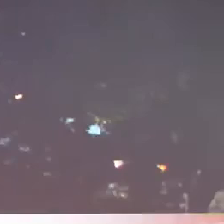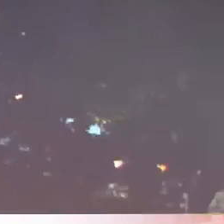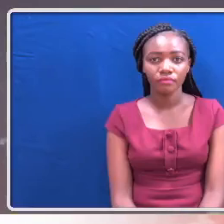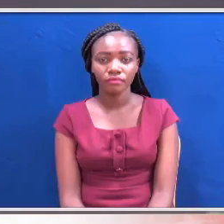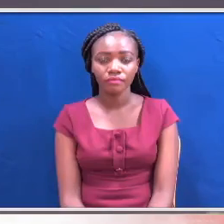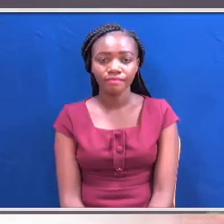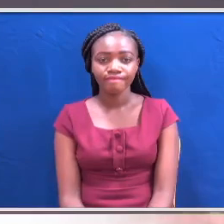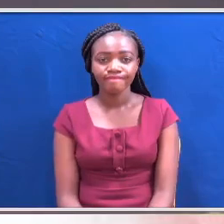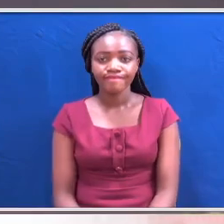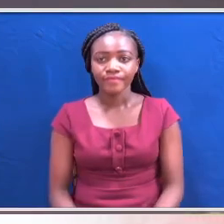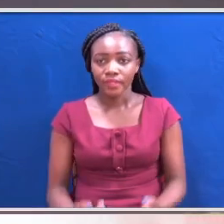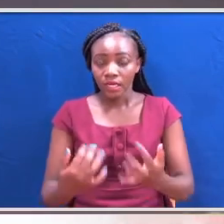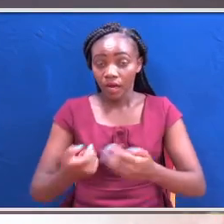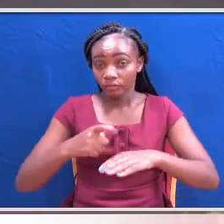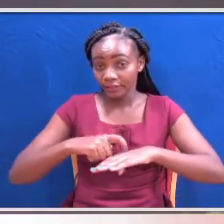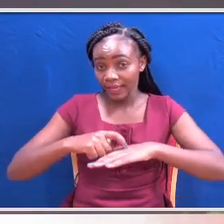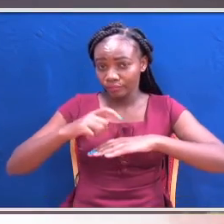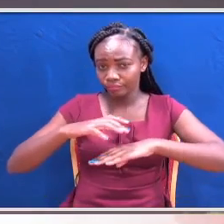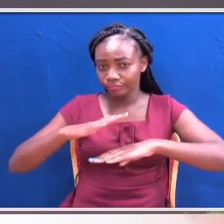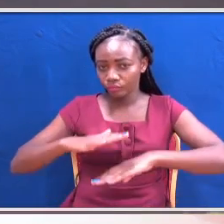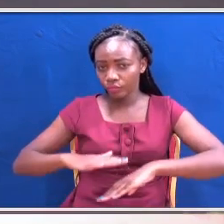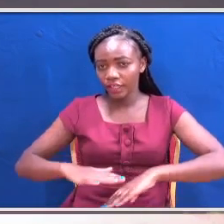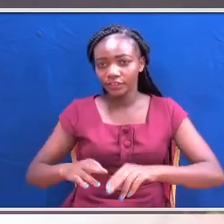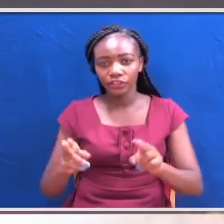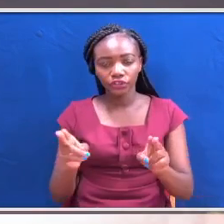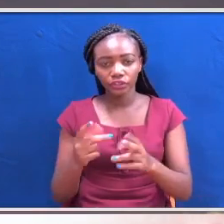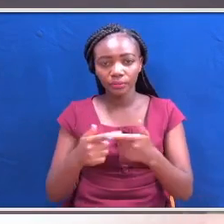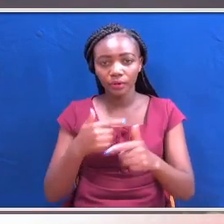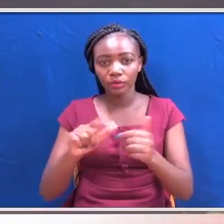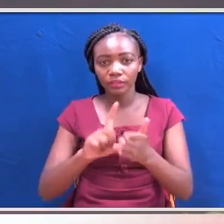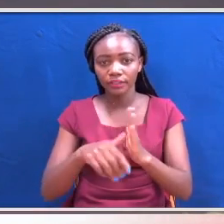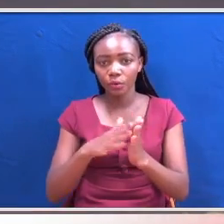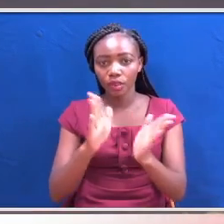Time to take another short commercial break, but we'll be back with more. Stay tuned.